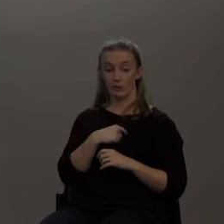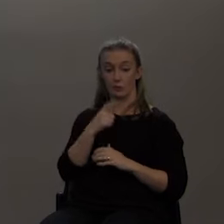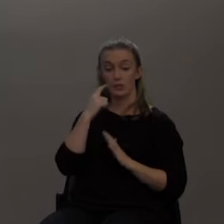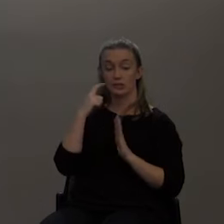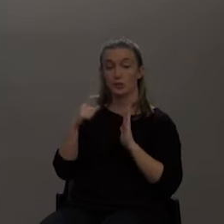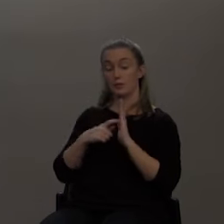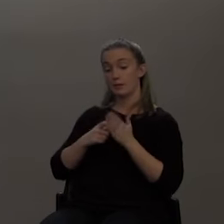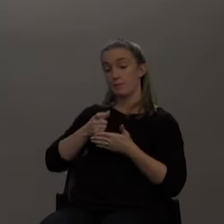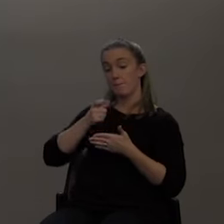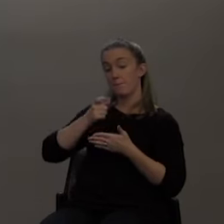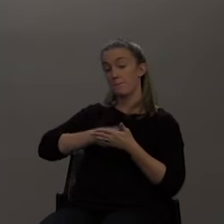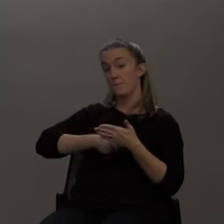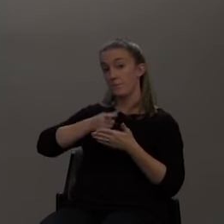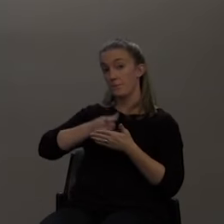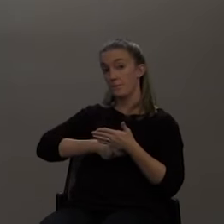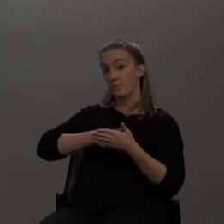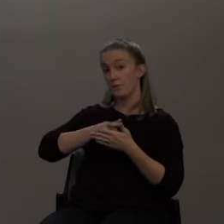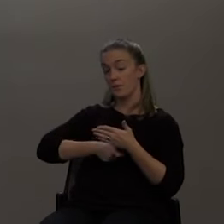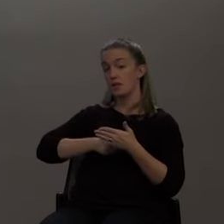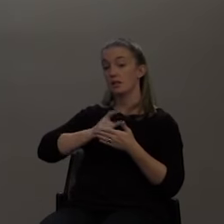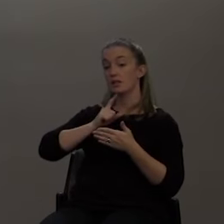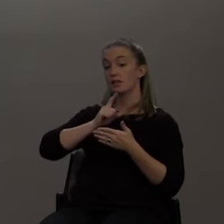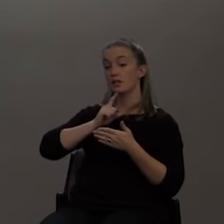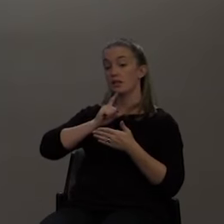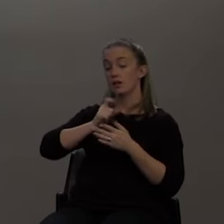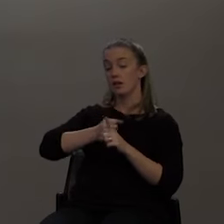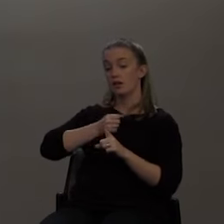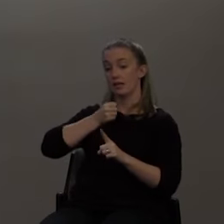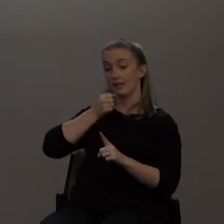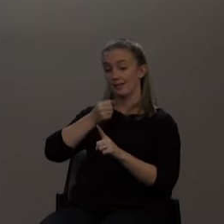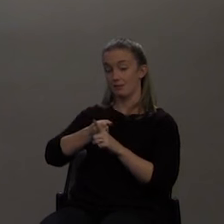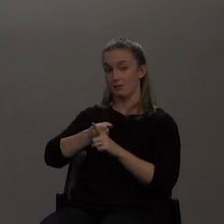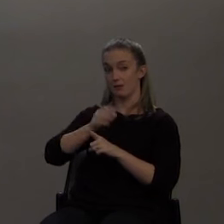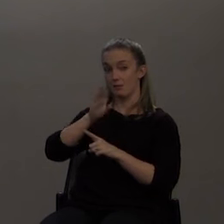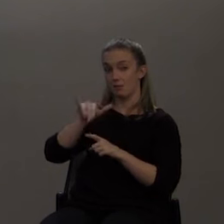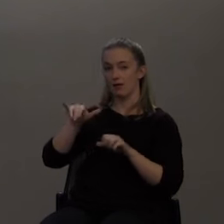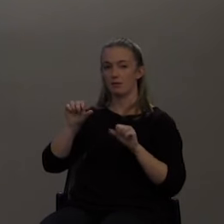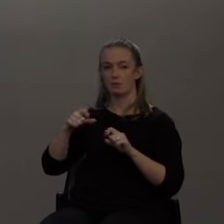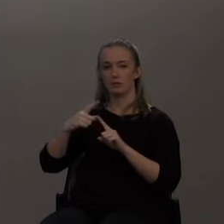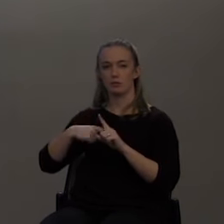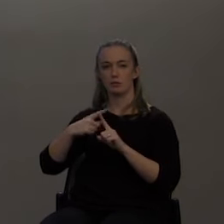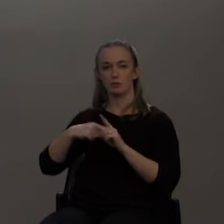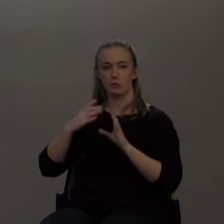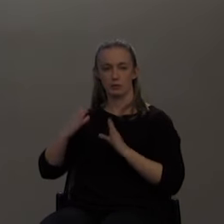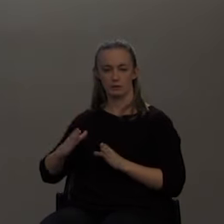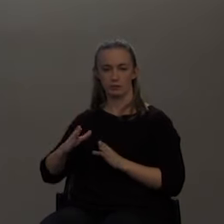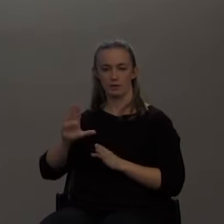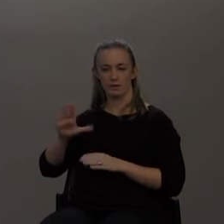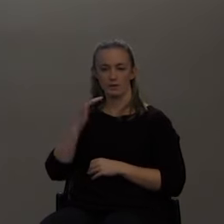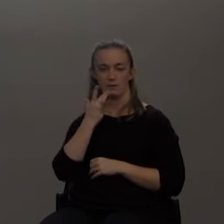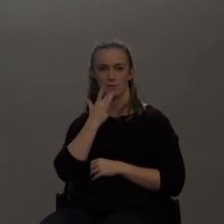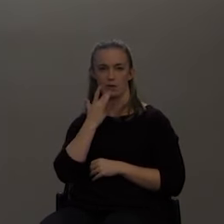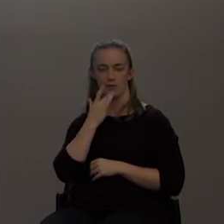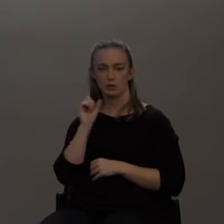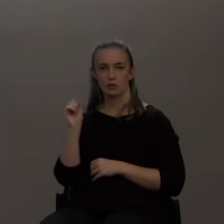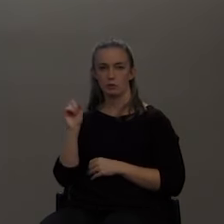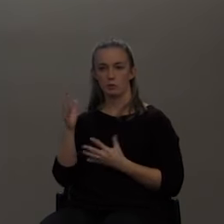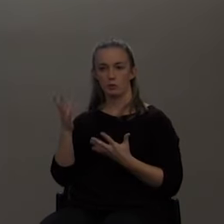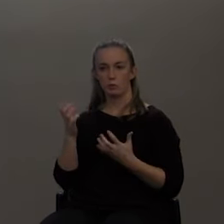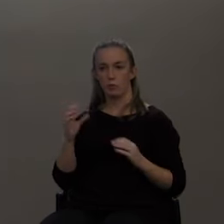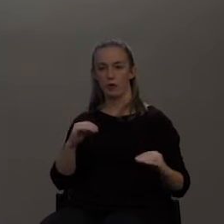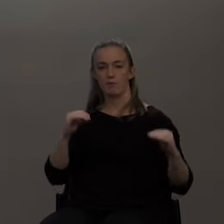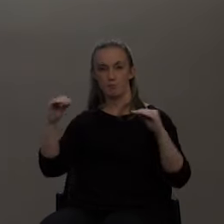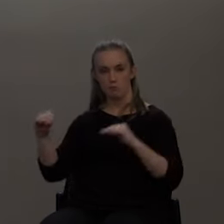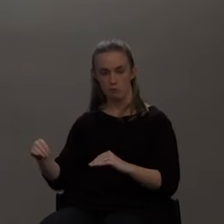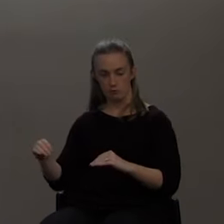price points really are impacted by the potential renter or buyer preference on where they want to